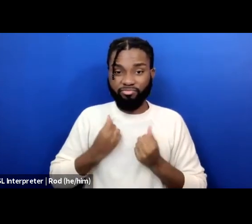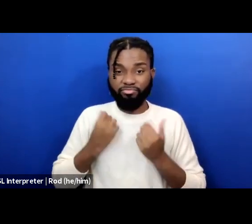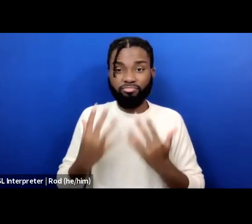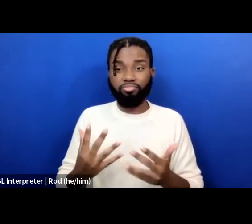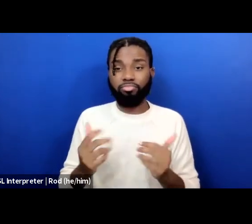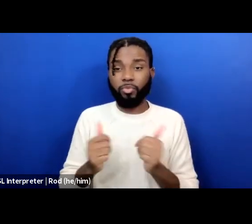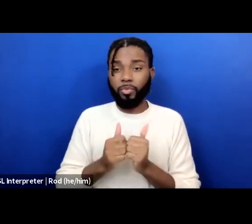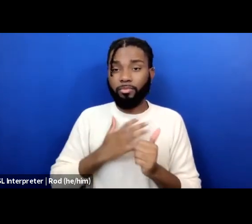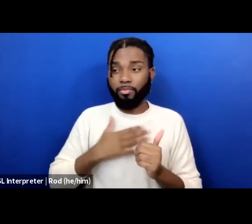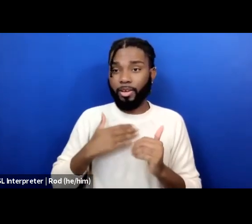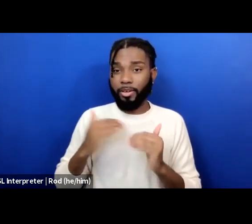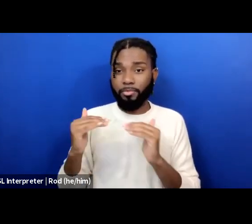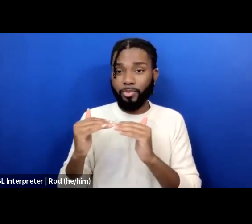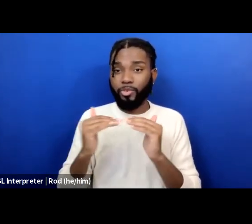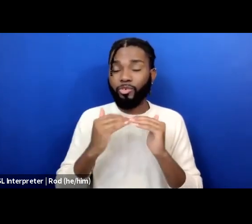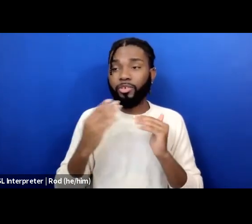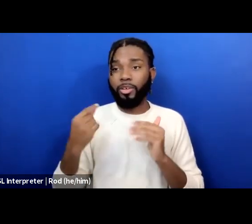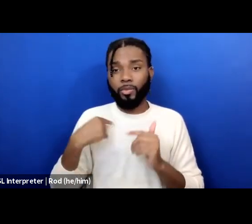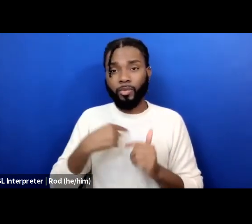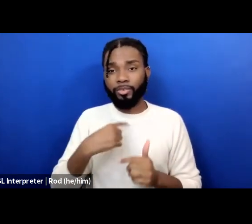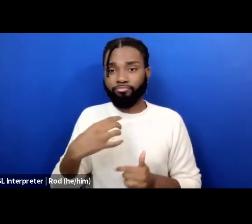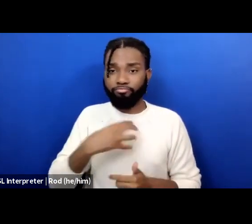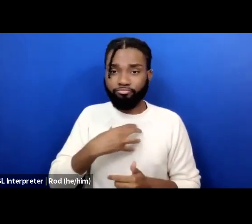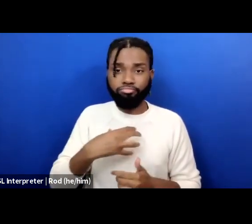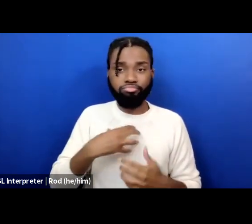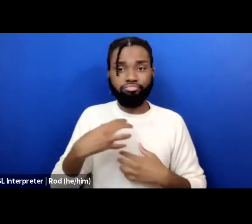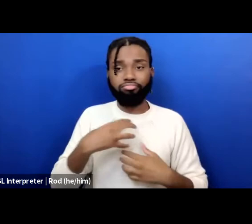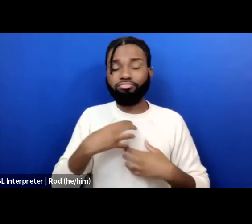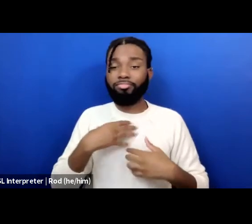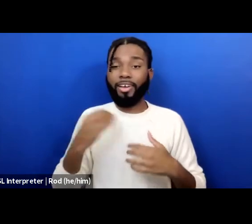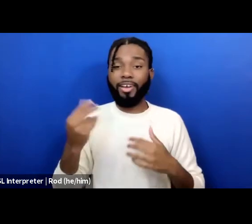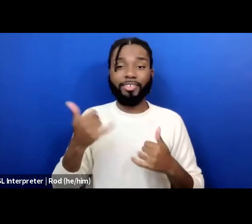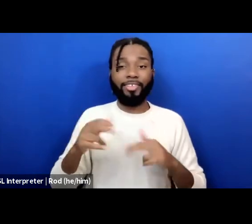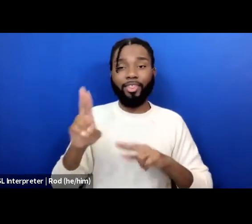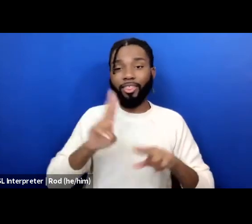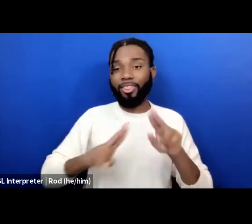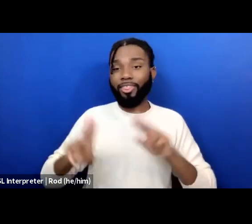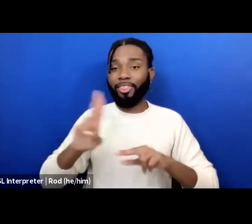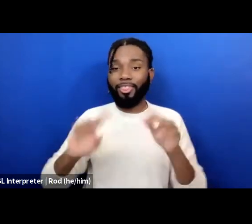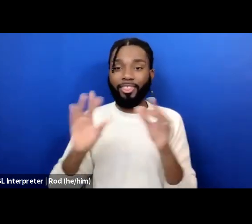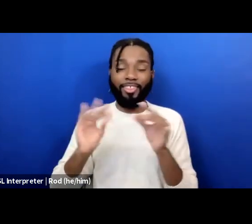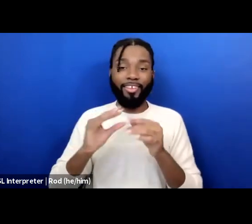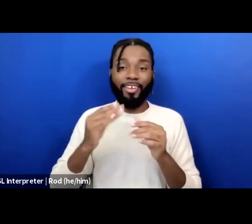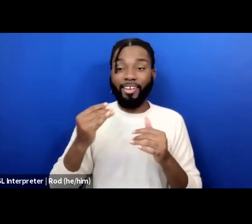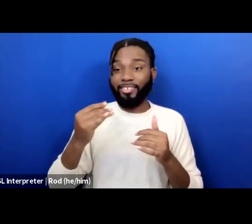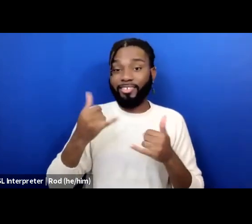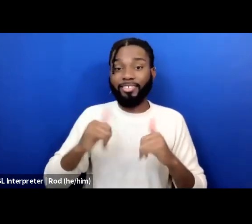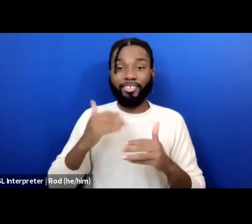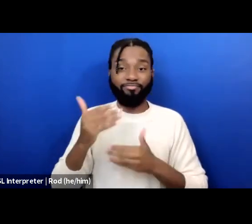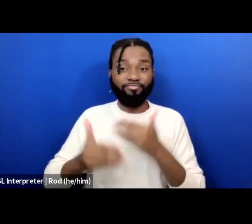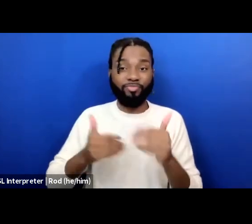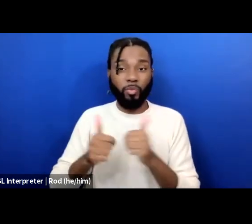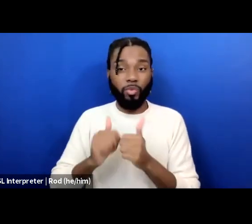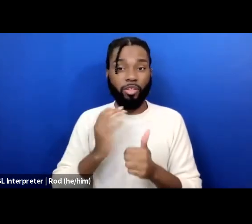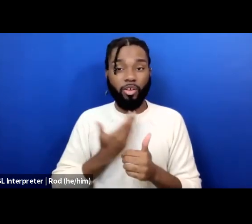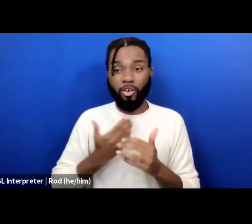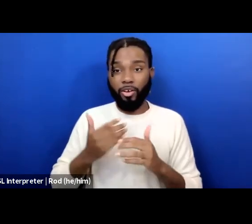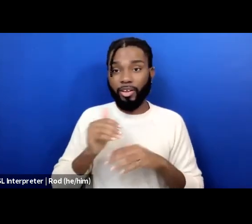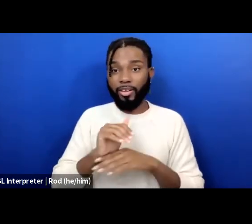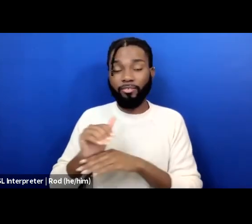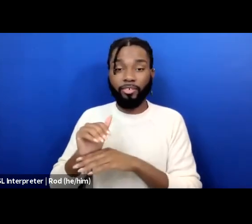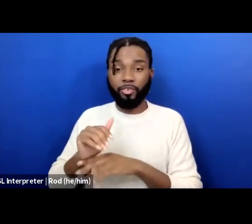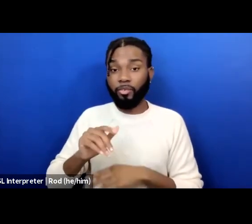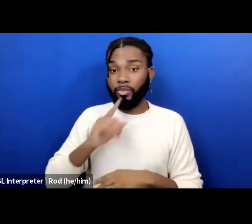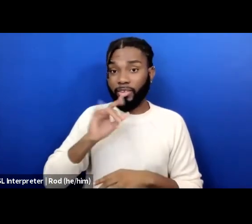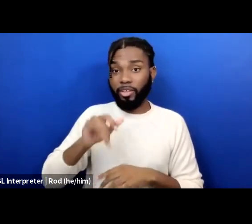my peers and we're complaining and kikiing and going on with the rest of our evening, the conversation that is